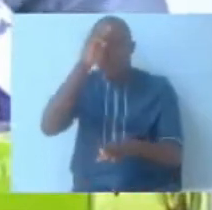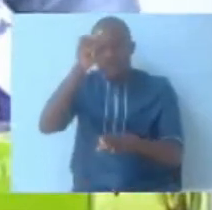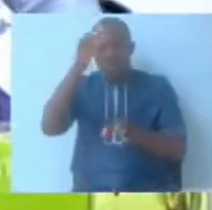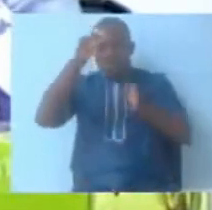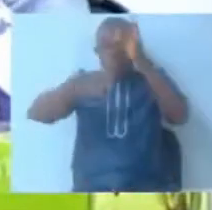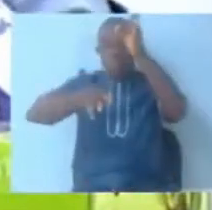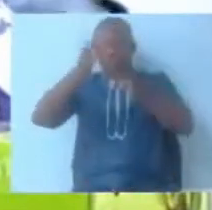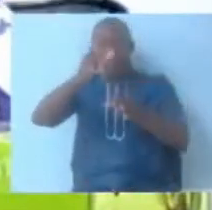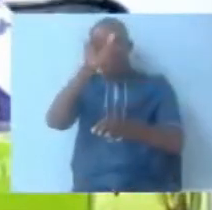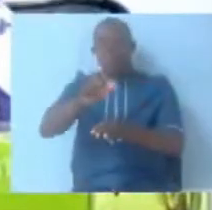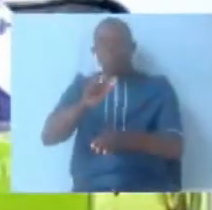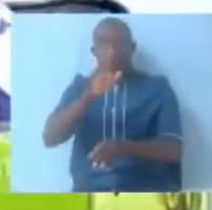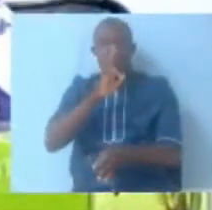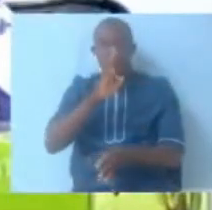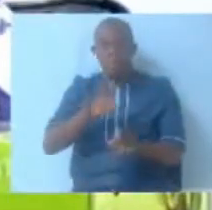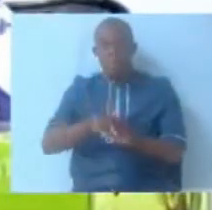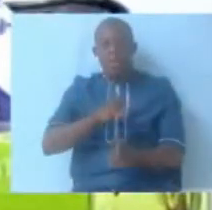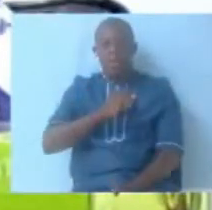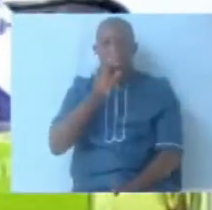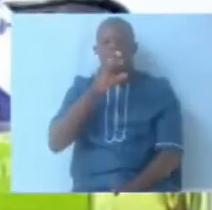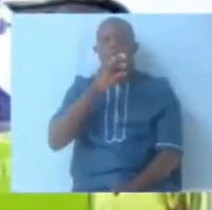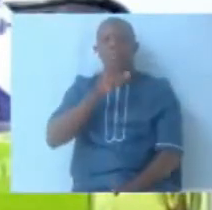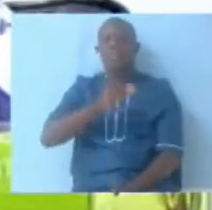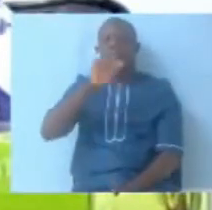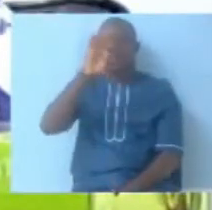la jumala munun attorney general. This was Mr. Bite Musa.